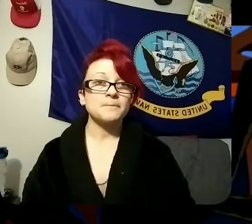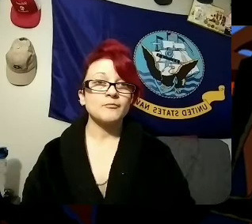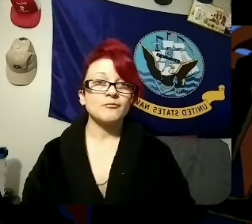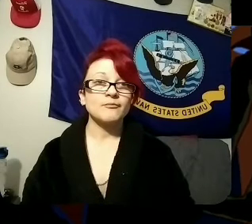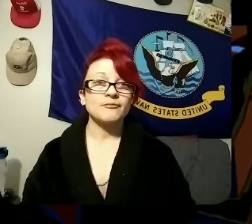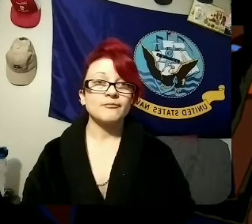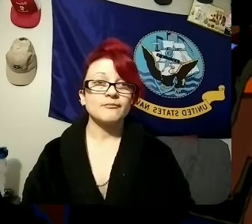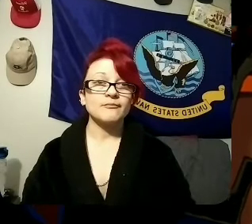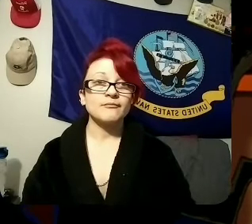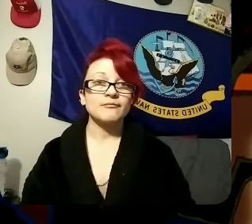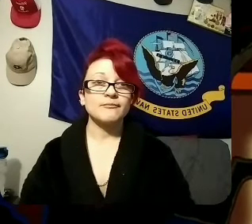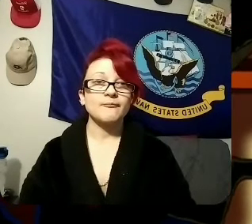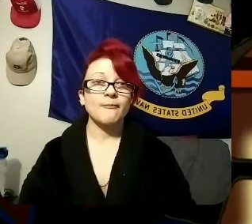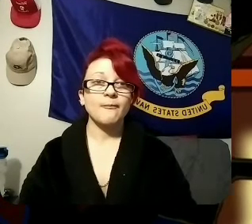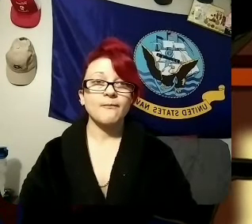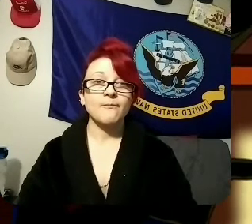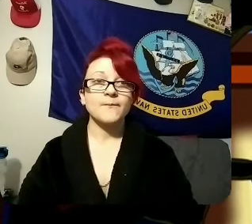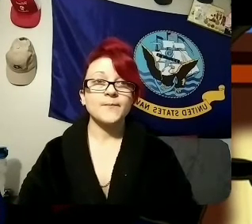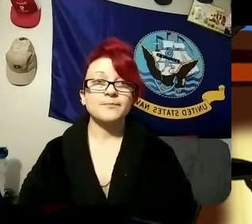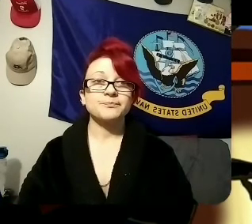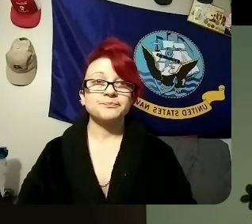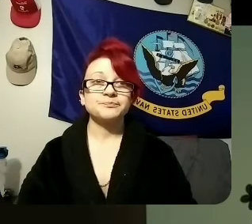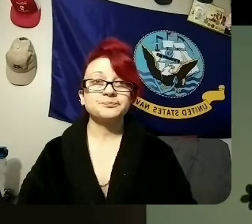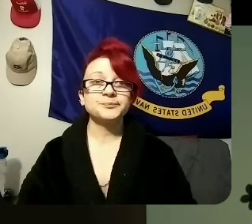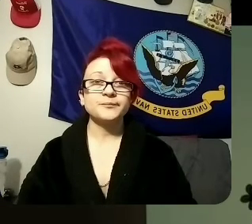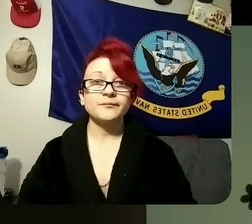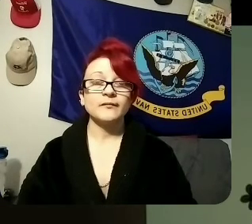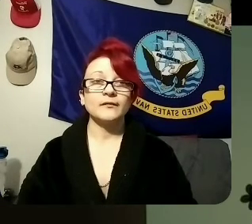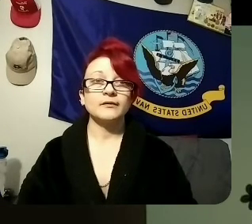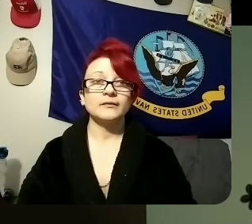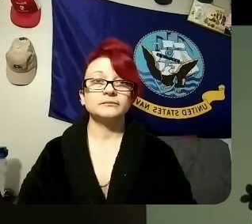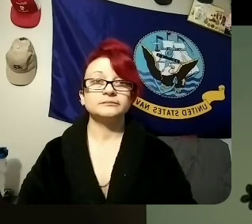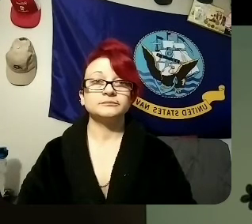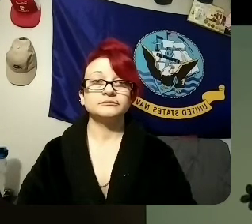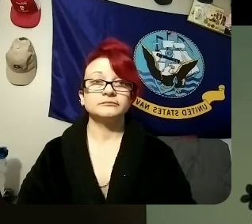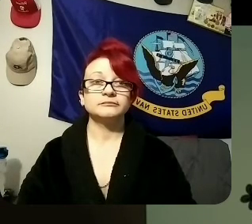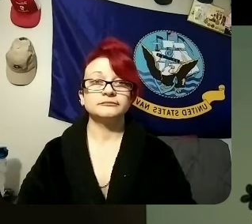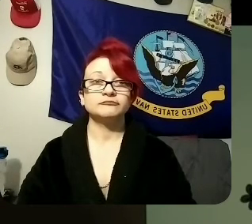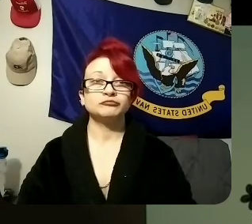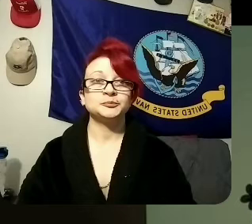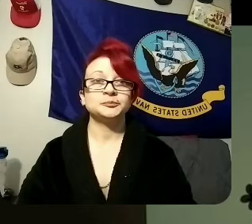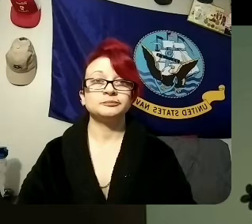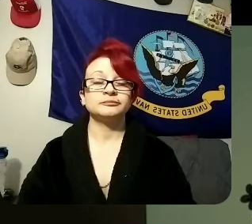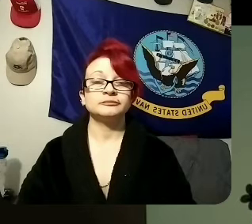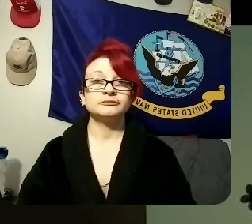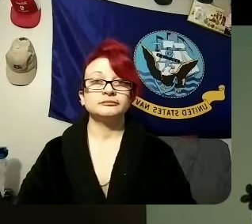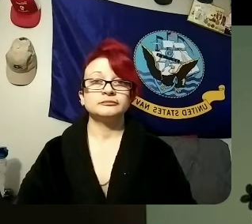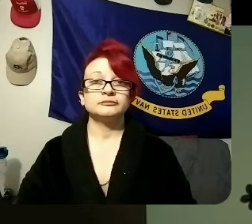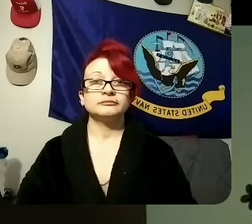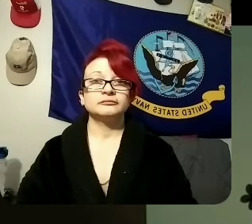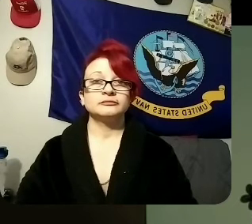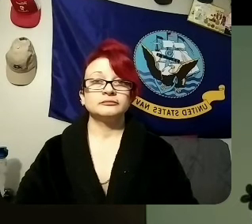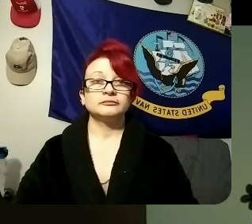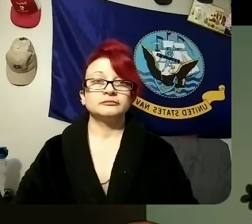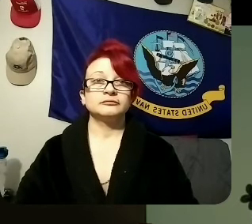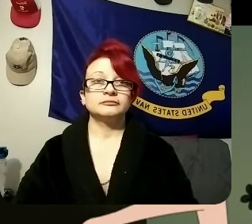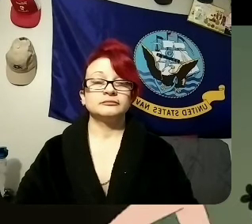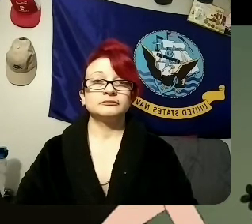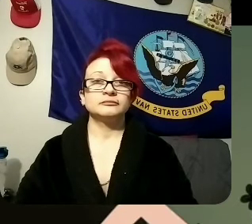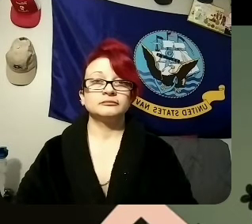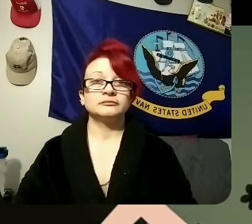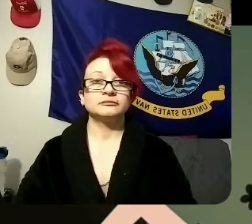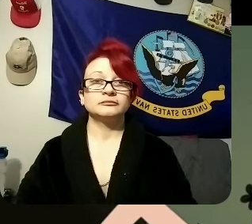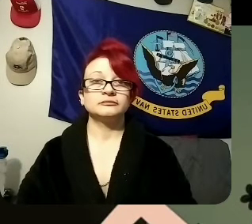where we had just had Thanksgiving dinner in northern Michigan. Exhausted, I had finally made it to my bed when my